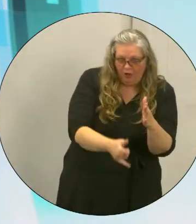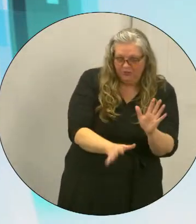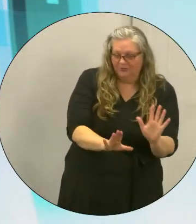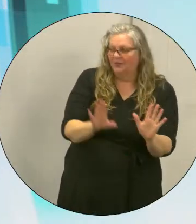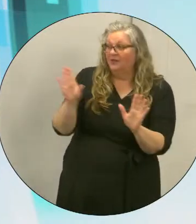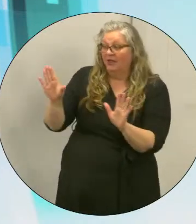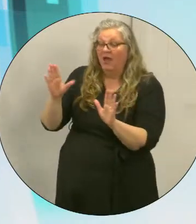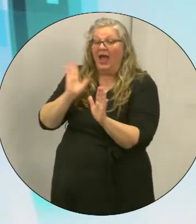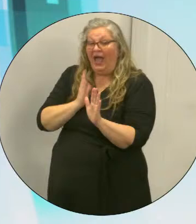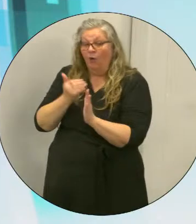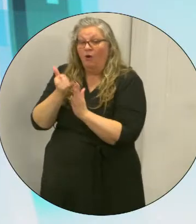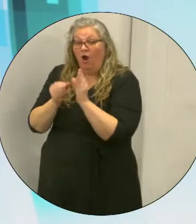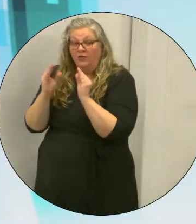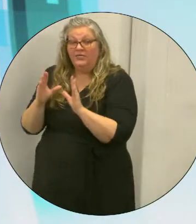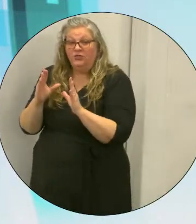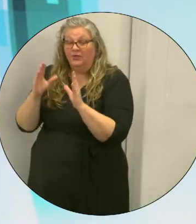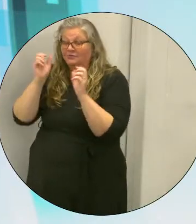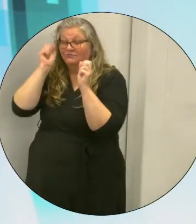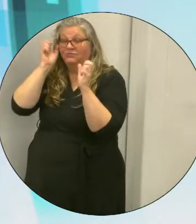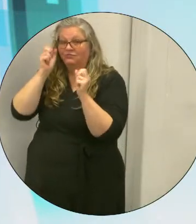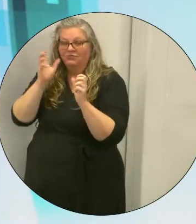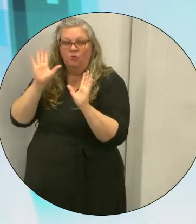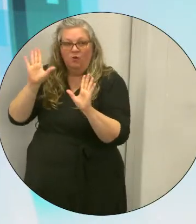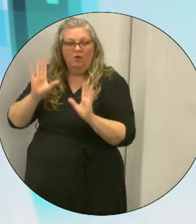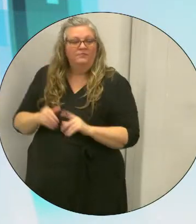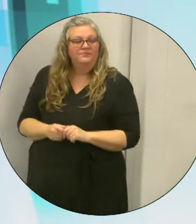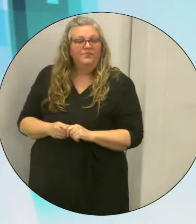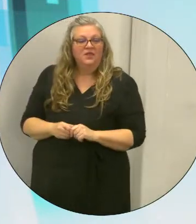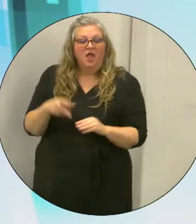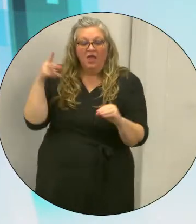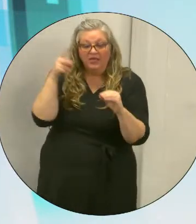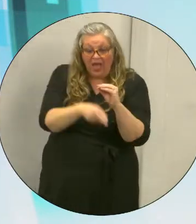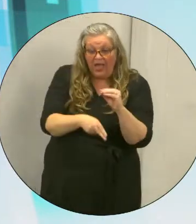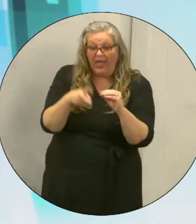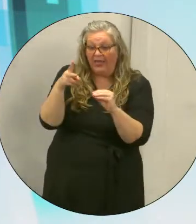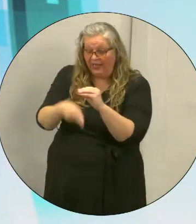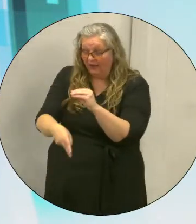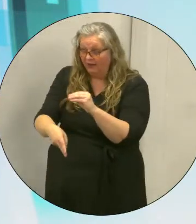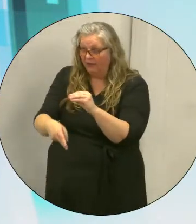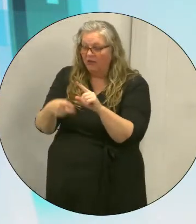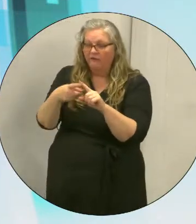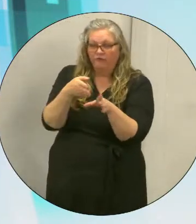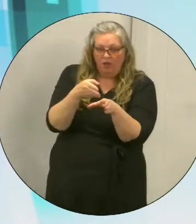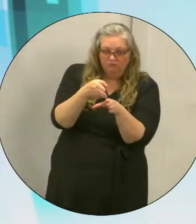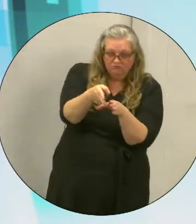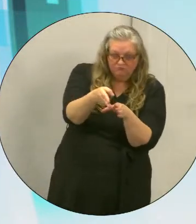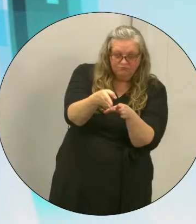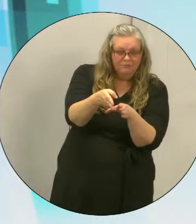amazing. Cutting these programs from highly qualified professionals is